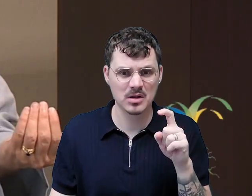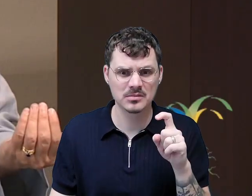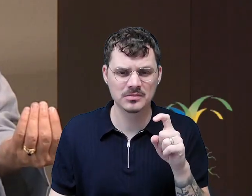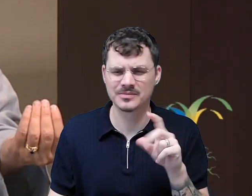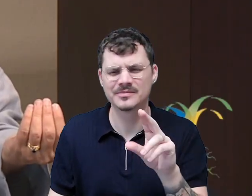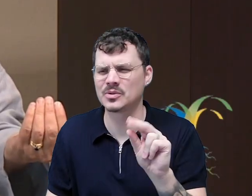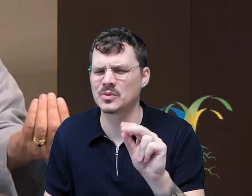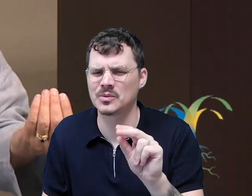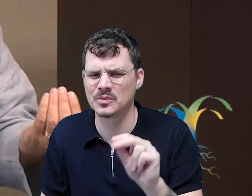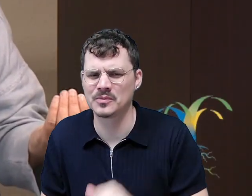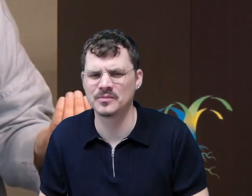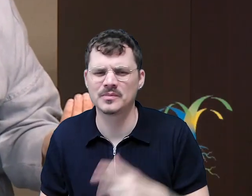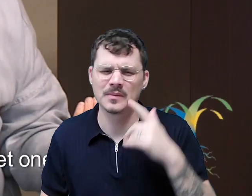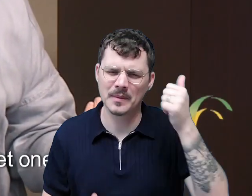not.